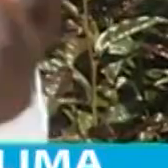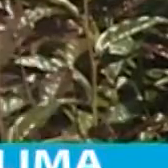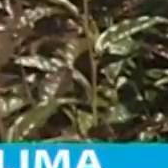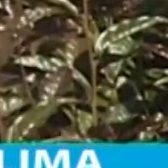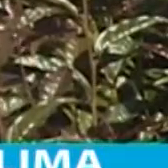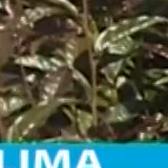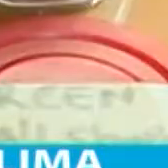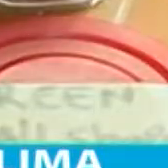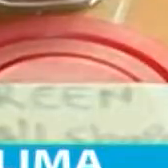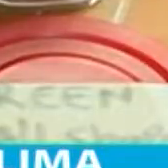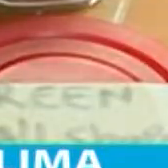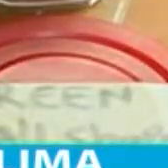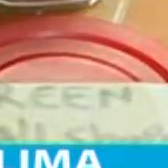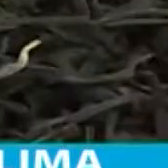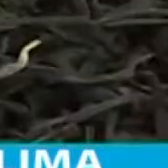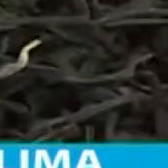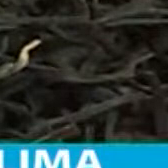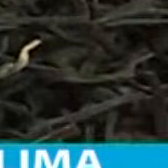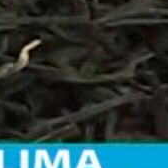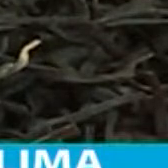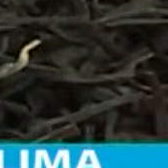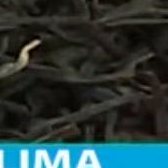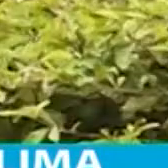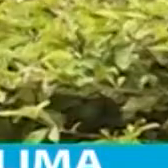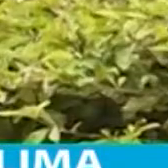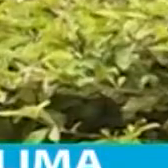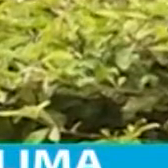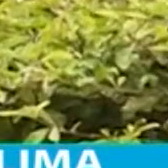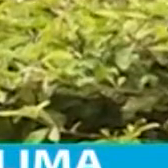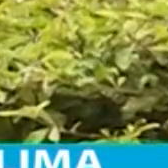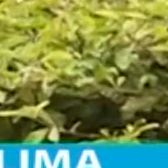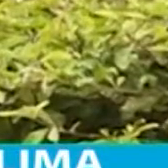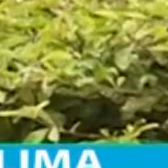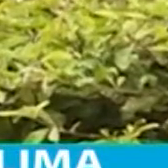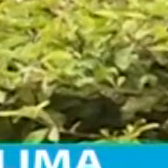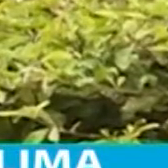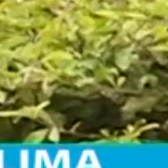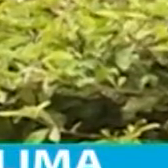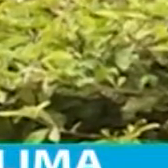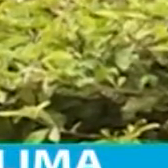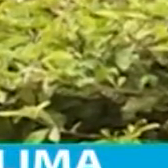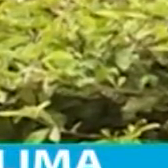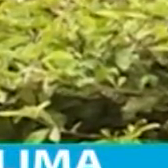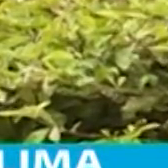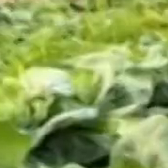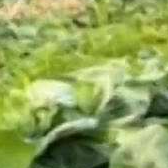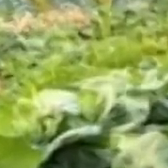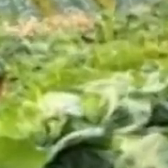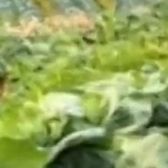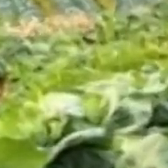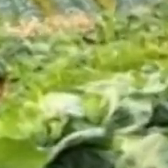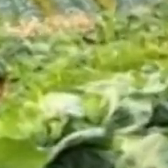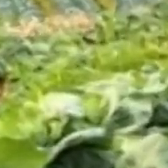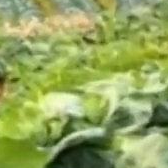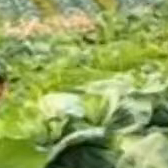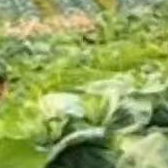ya binadamu. Ungana nami Frederick Mbada Jumapili saa 9:30 nikupe uondo kamili.